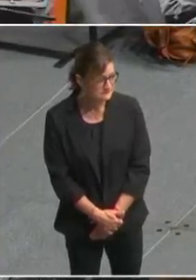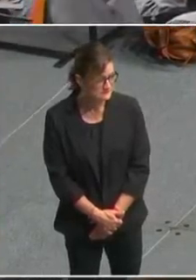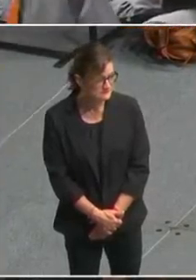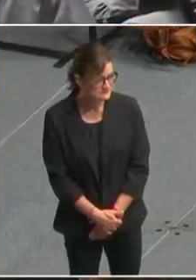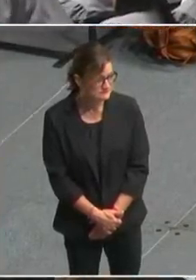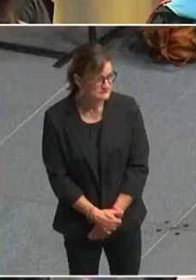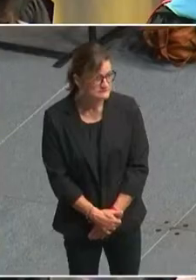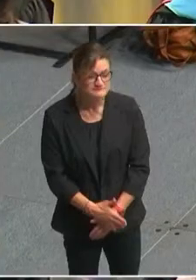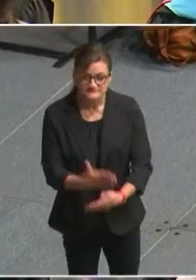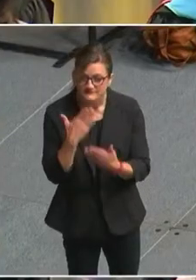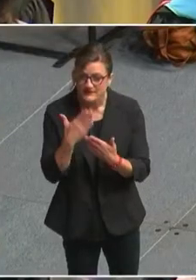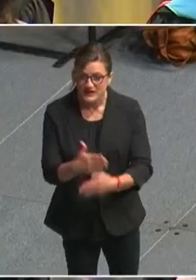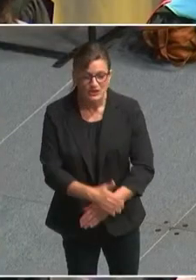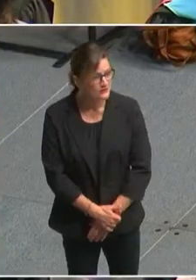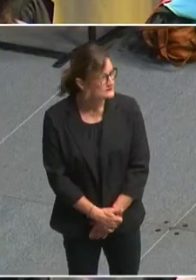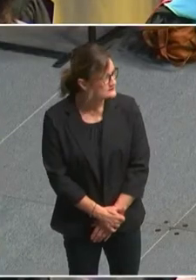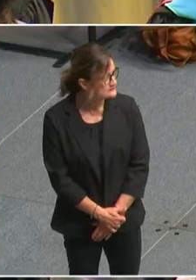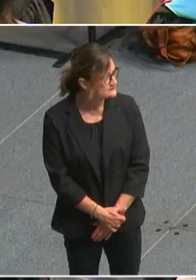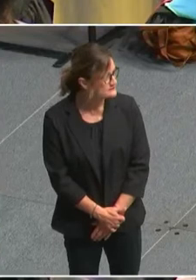Thank you.